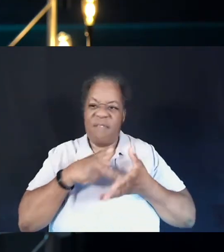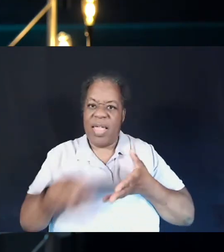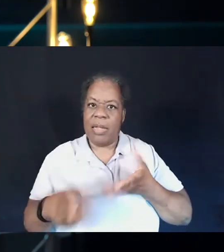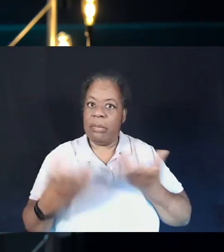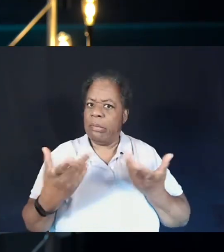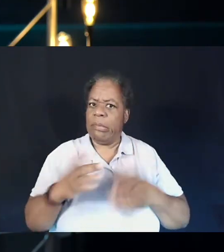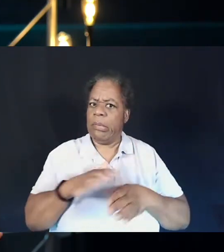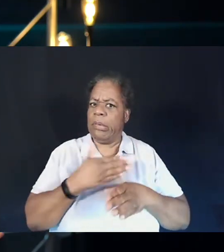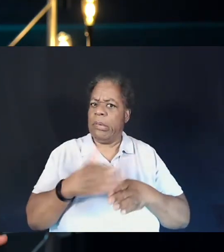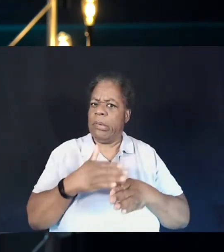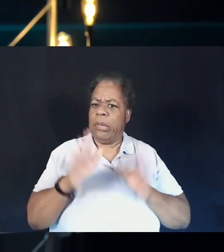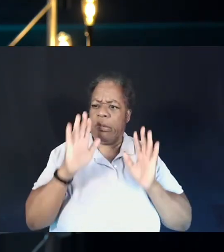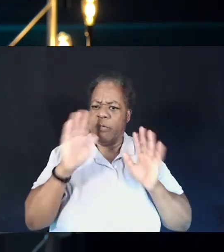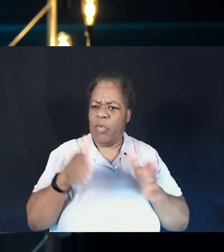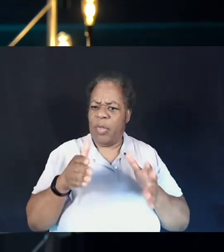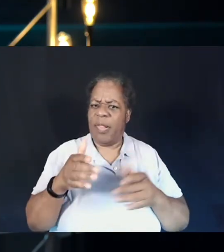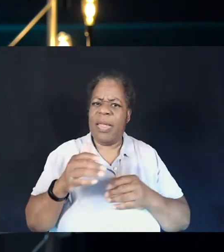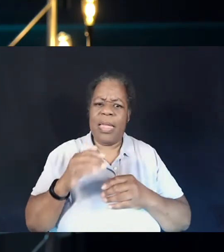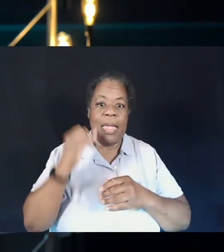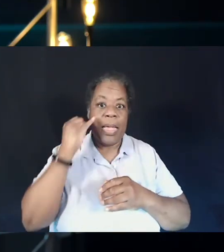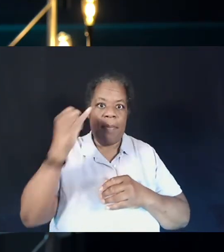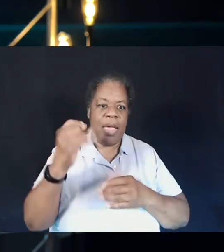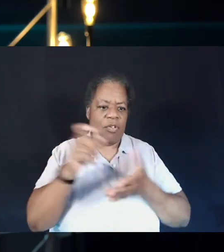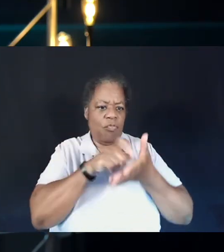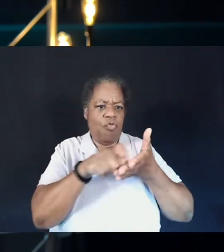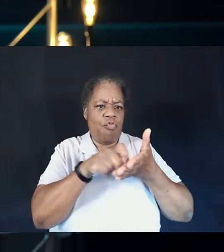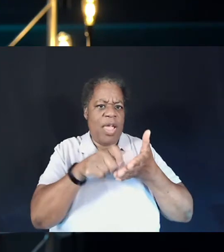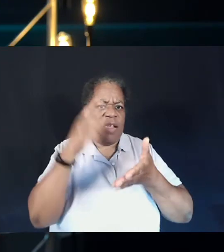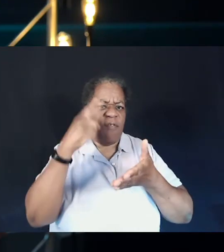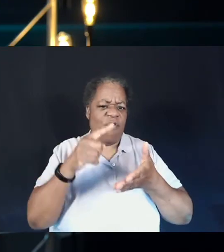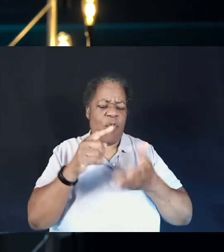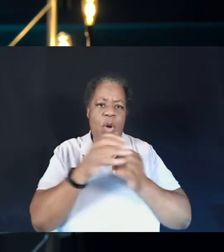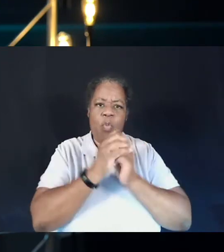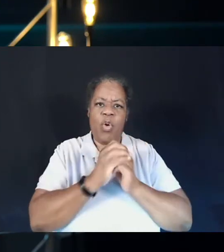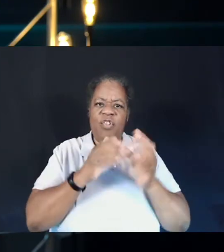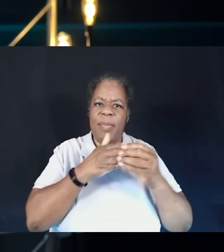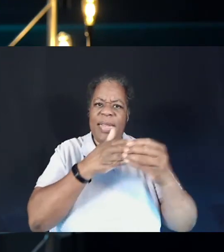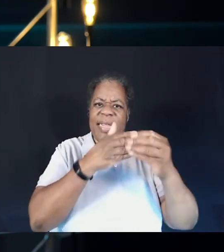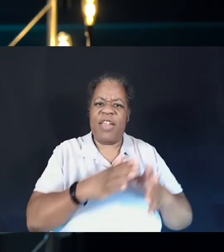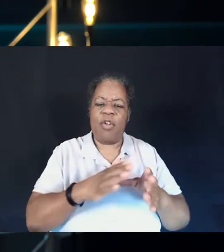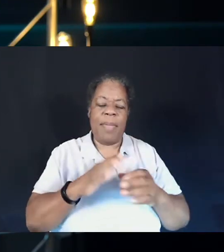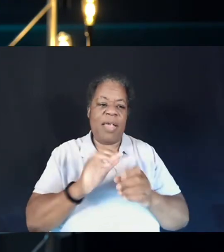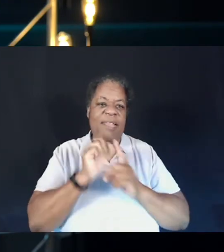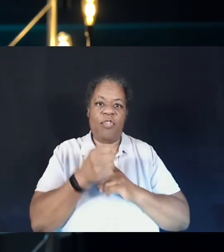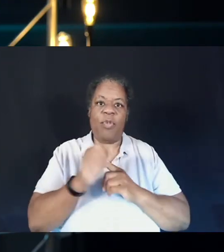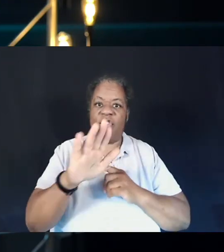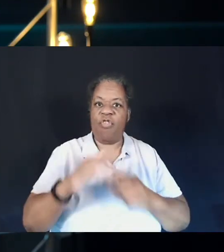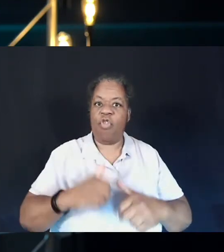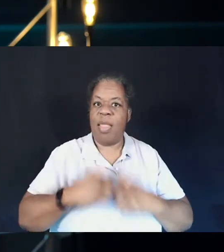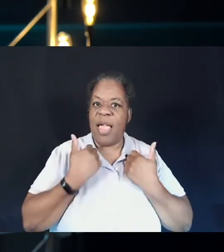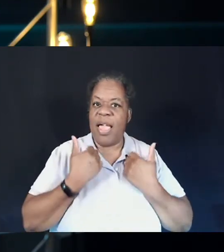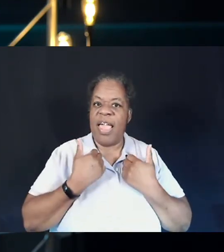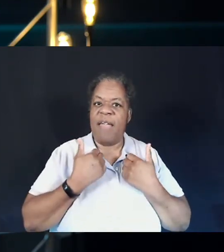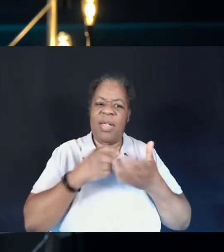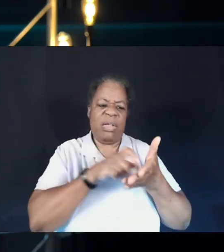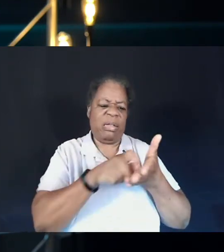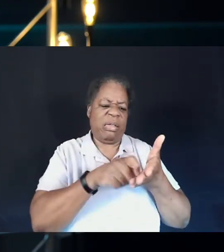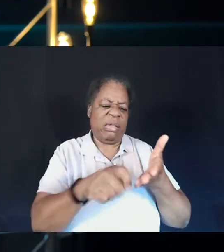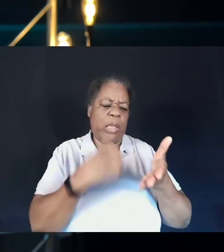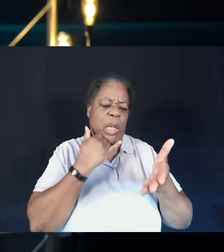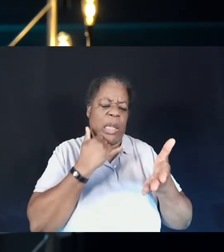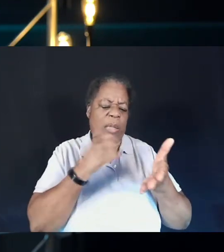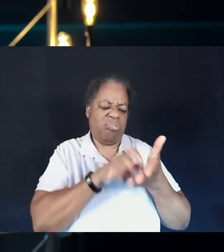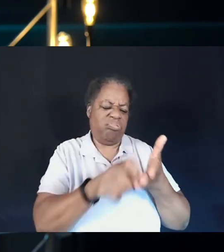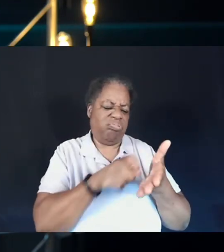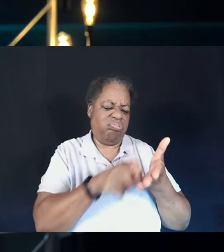Imagine writing something like this for one of our worship leaders about a situation in your own life, giving it to them and saying, "I'd like the whole church community to